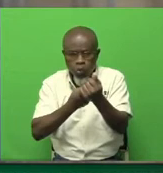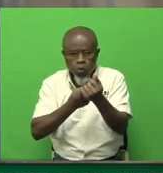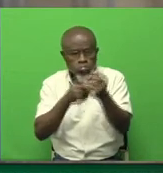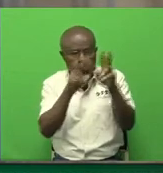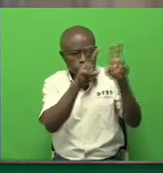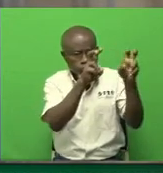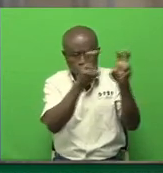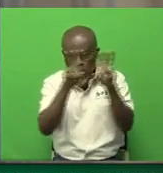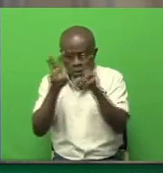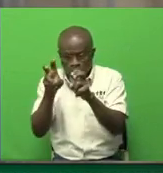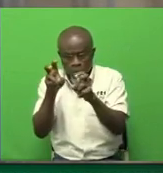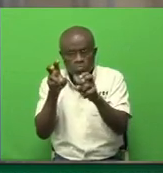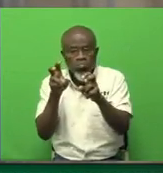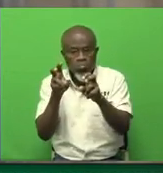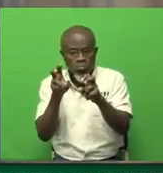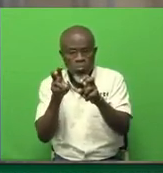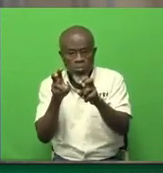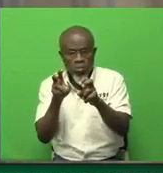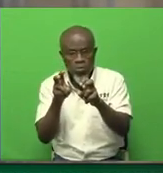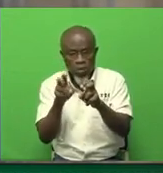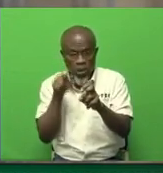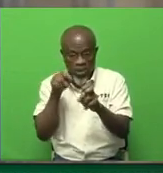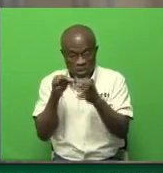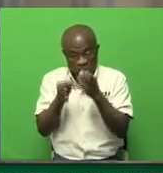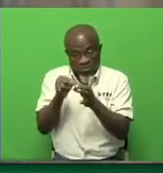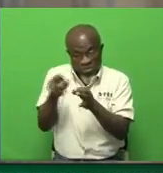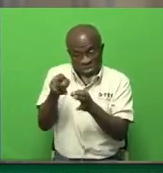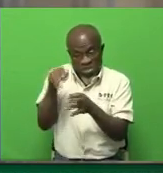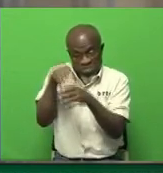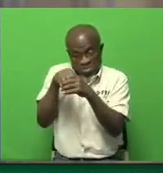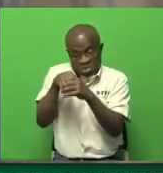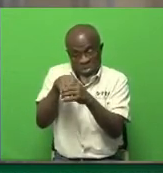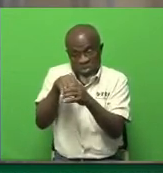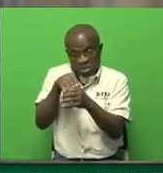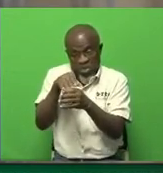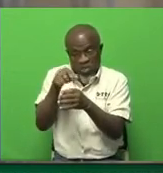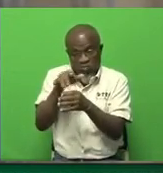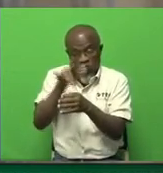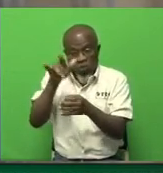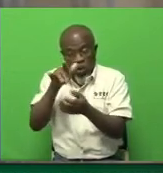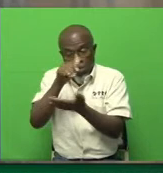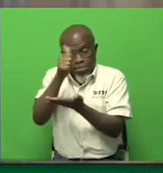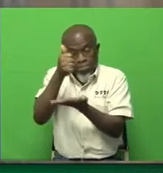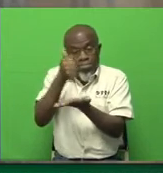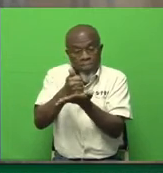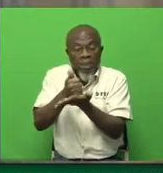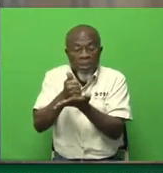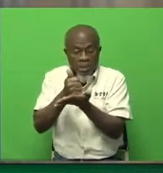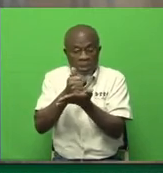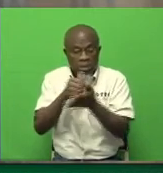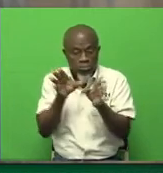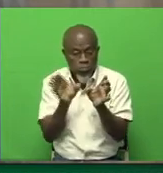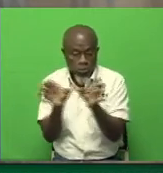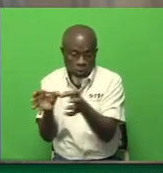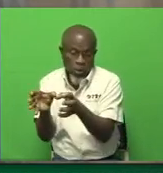companies are also part of the banking sector and have access to Foreign Exchange there as well